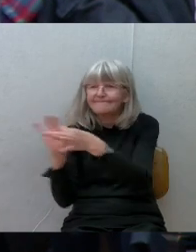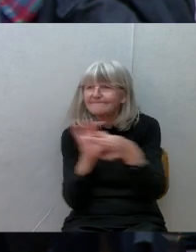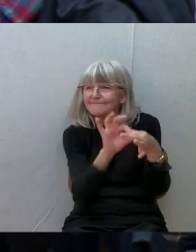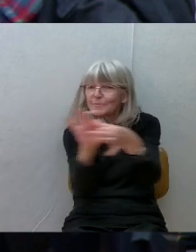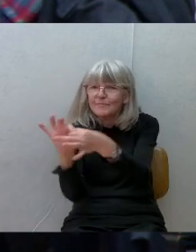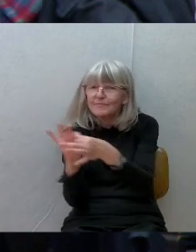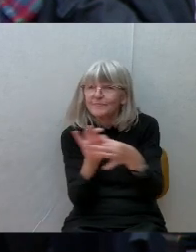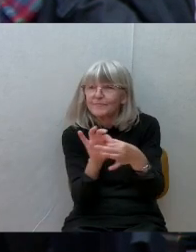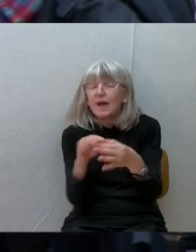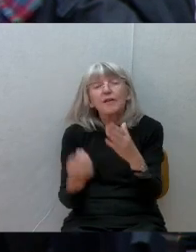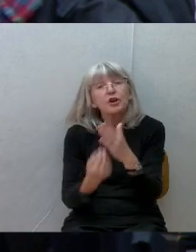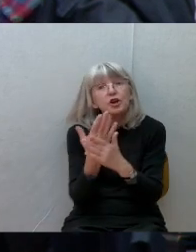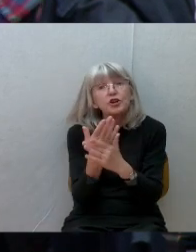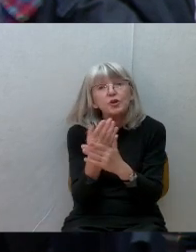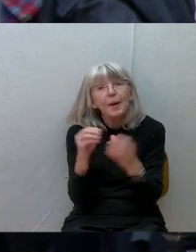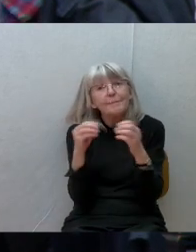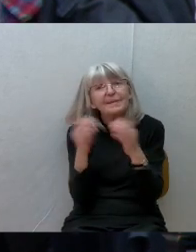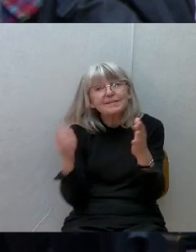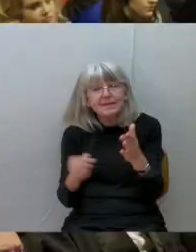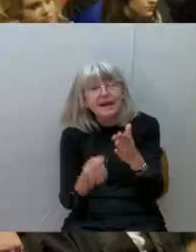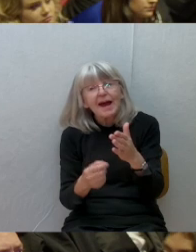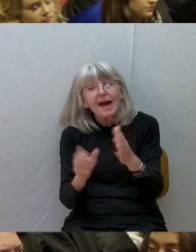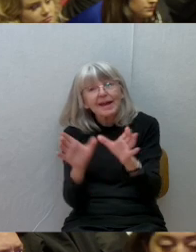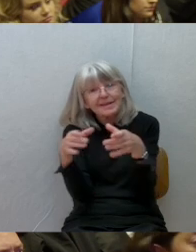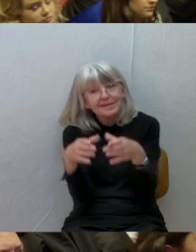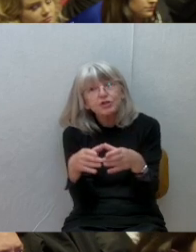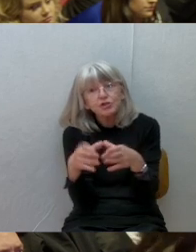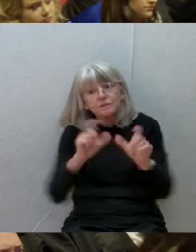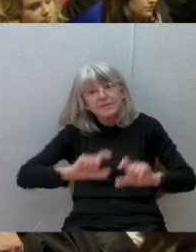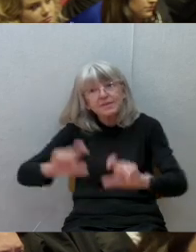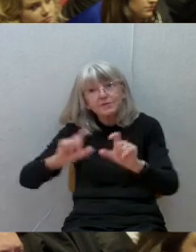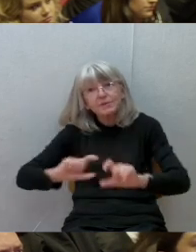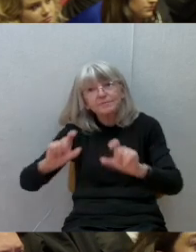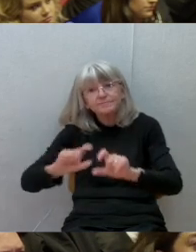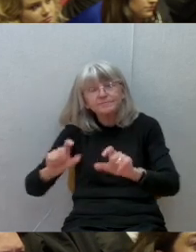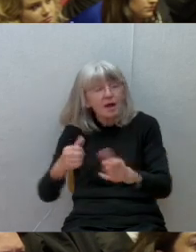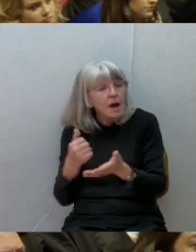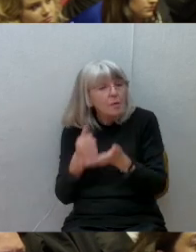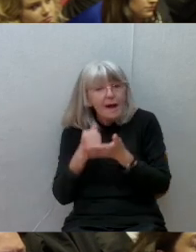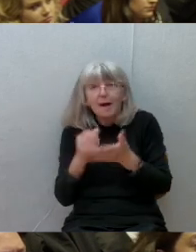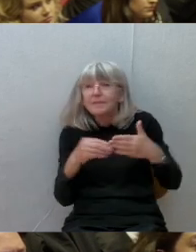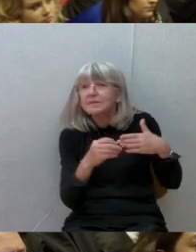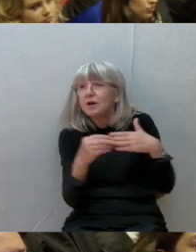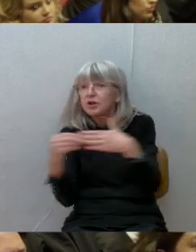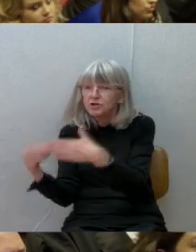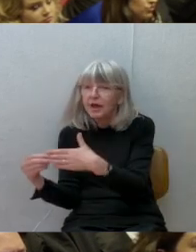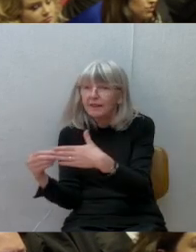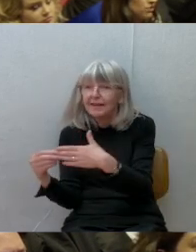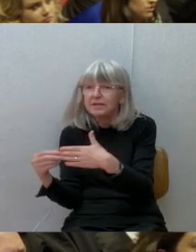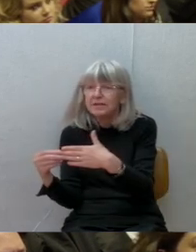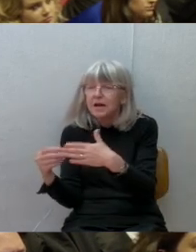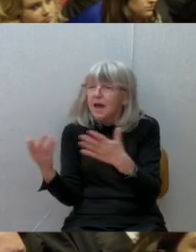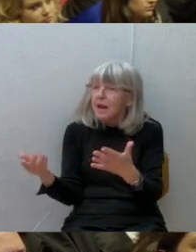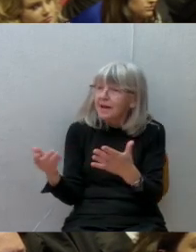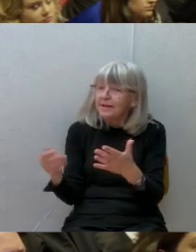Binks Institute for Sustainability will help lead our multidisciplinary responses to some of the big global challenges